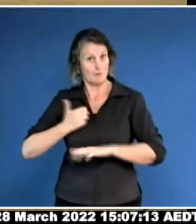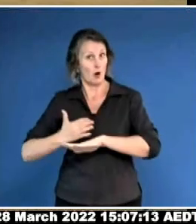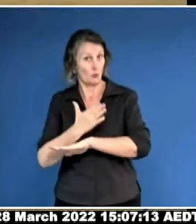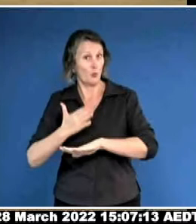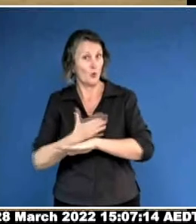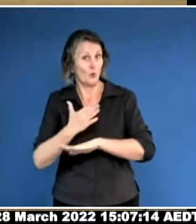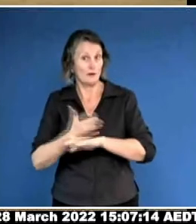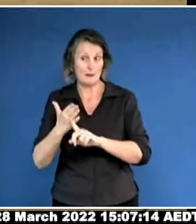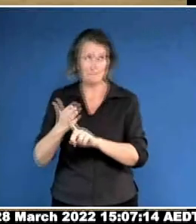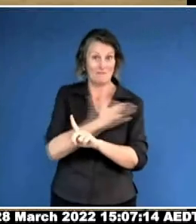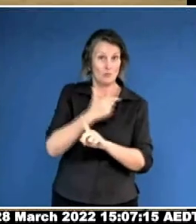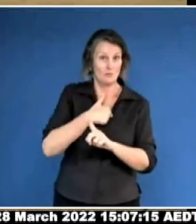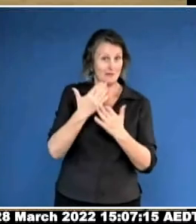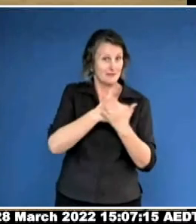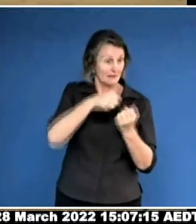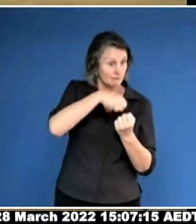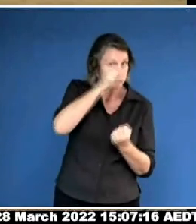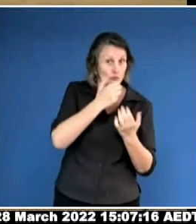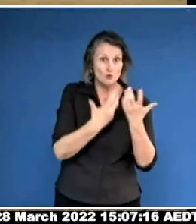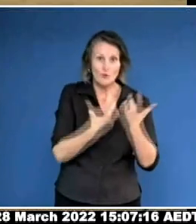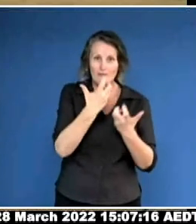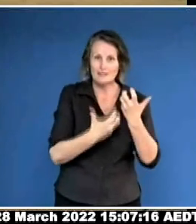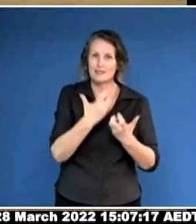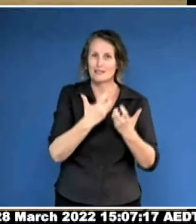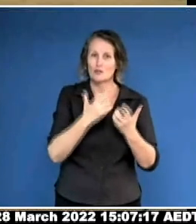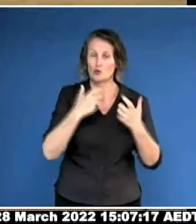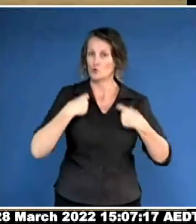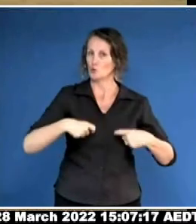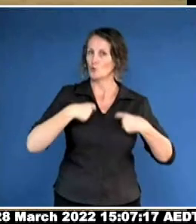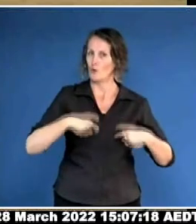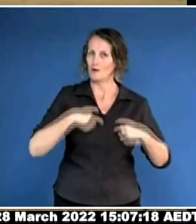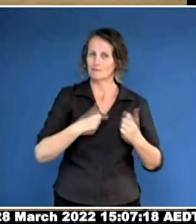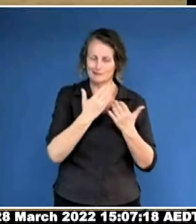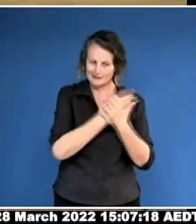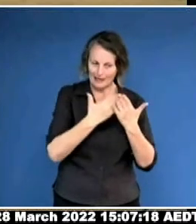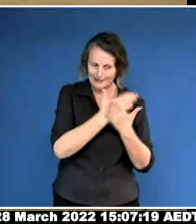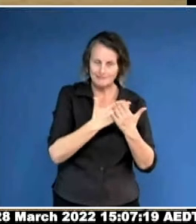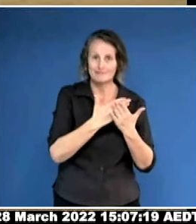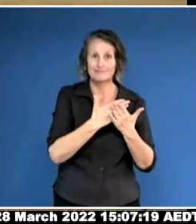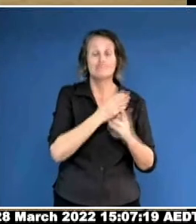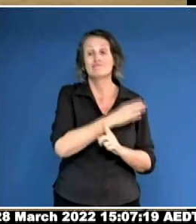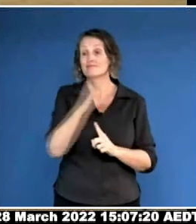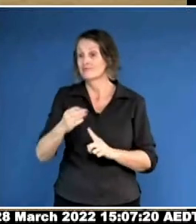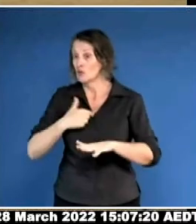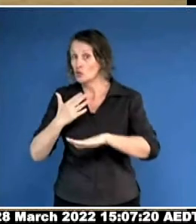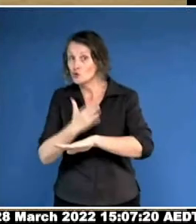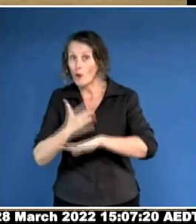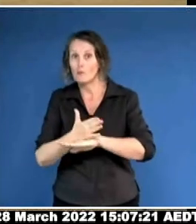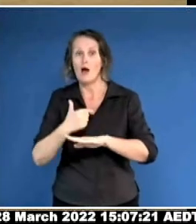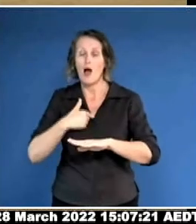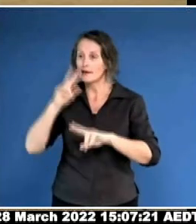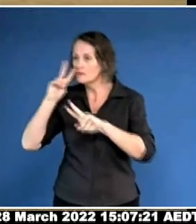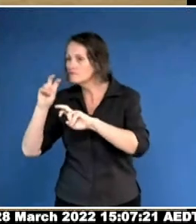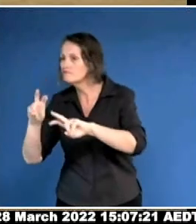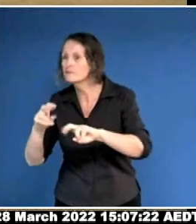current employment. What I really love about my role is that I get to check on people's welfare, identify